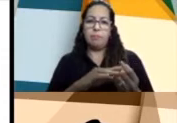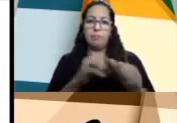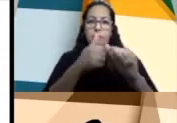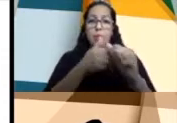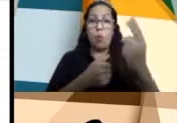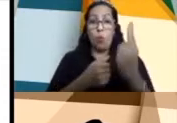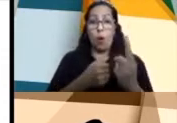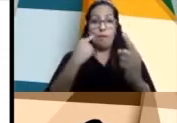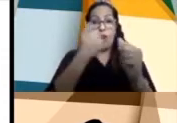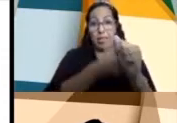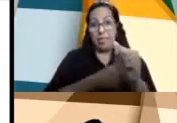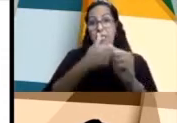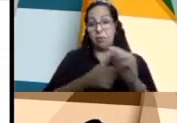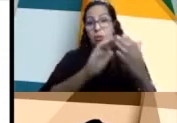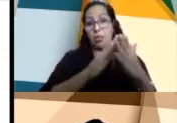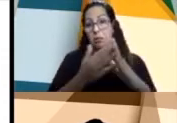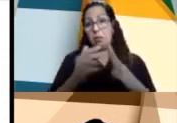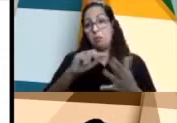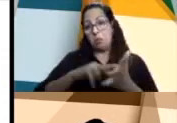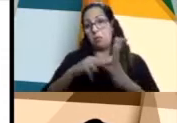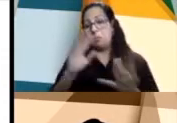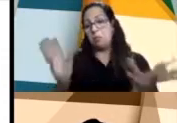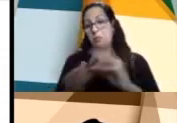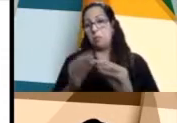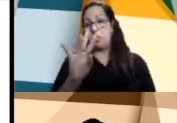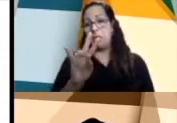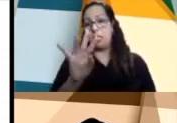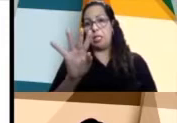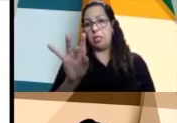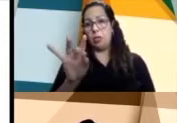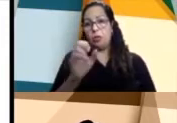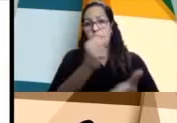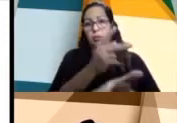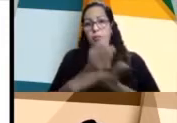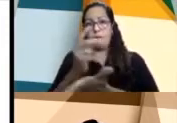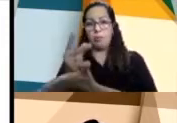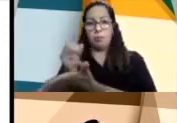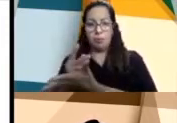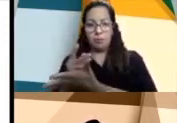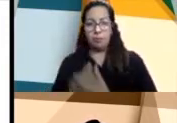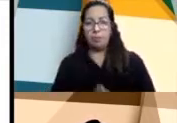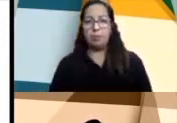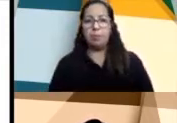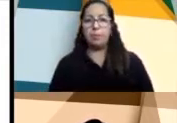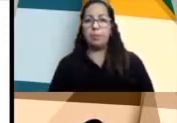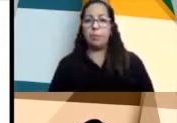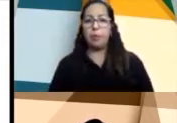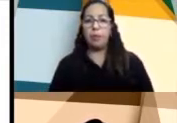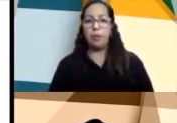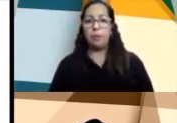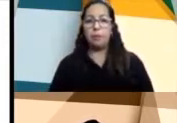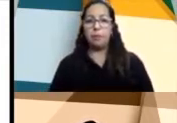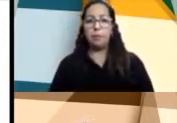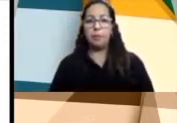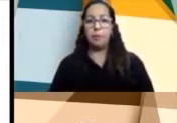municipality, so that gives us 78 eligible recipients. Projects will